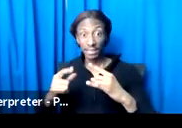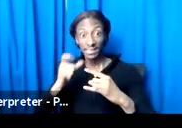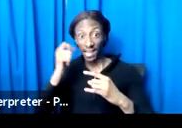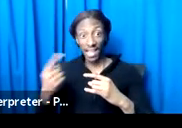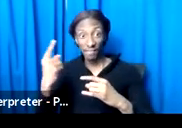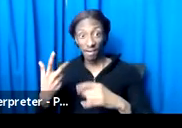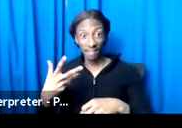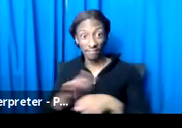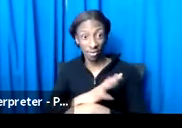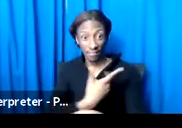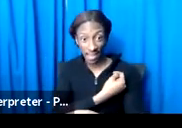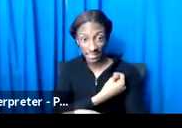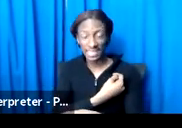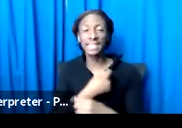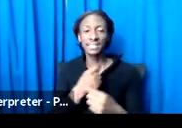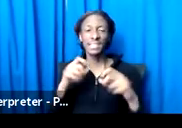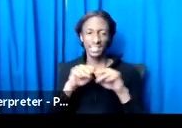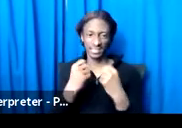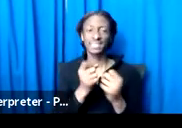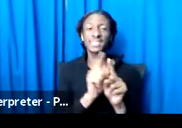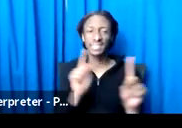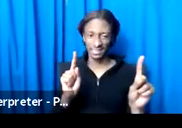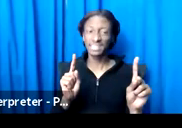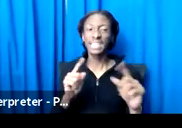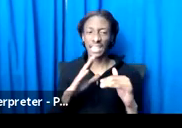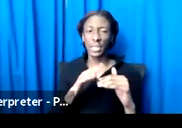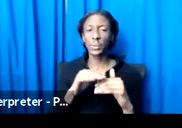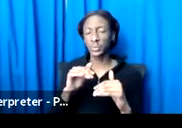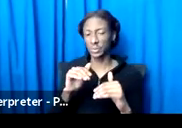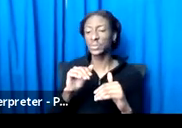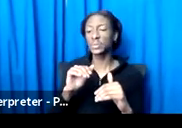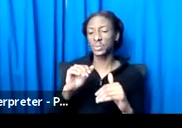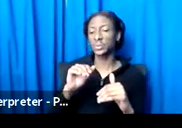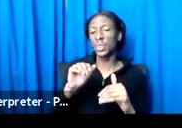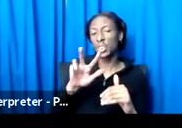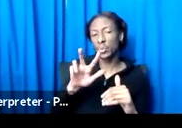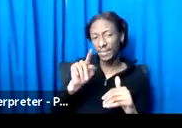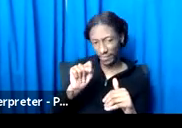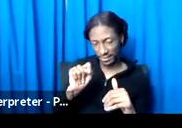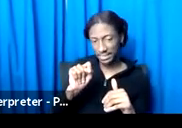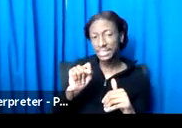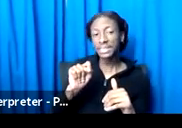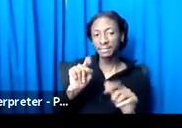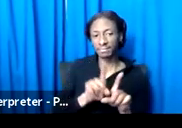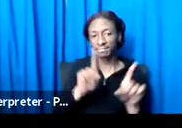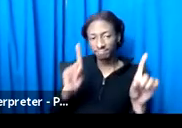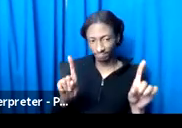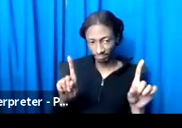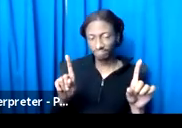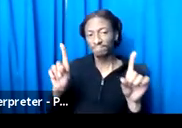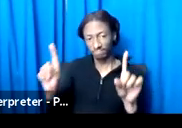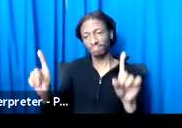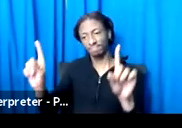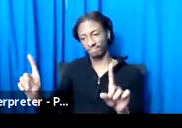vaccinated, physical distancing includes at least 3 feet should be maintained between all campers within a cohort.